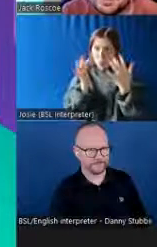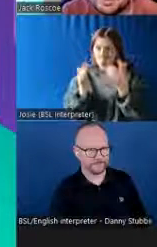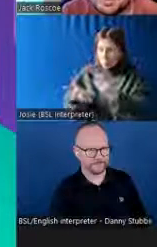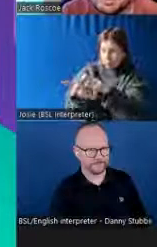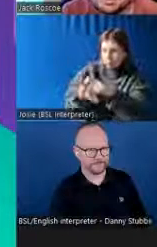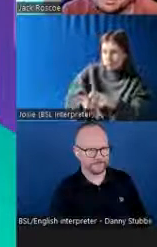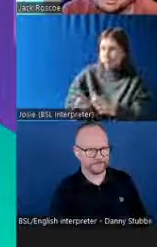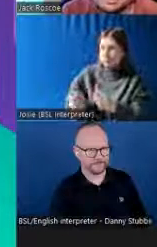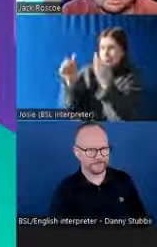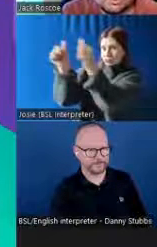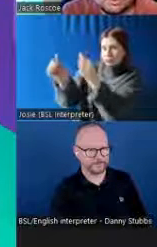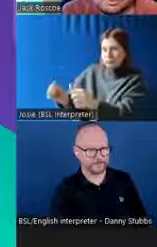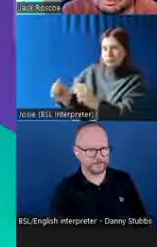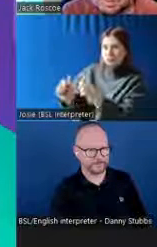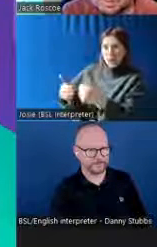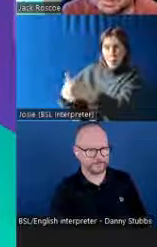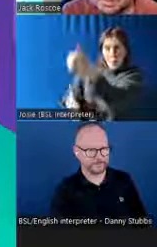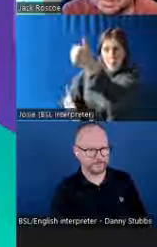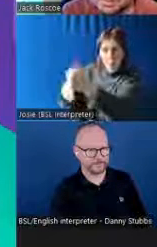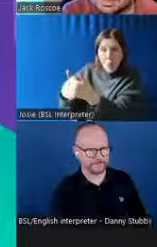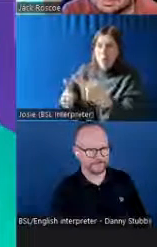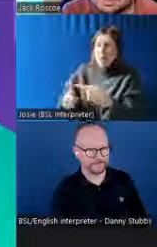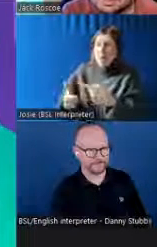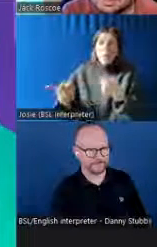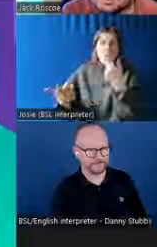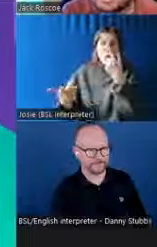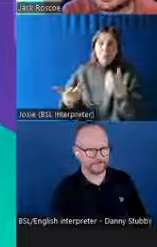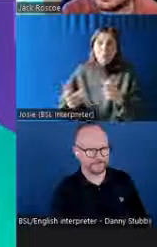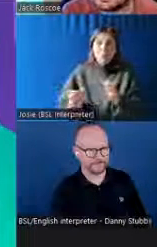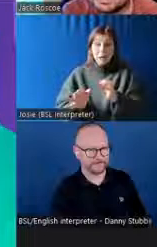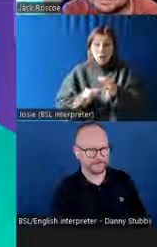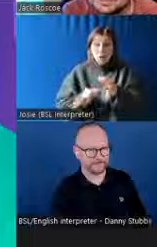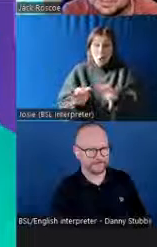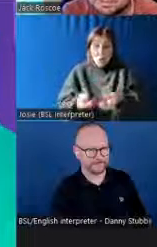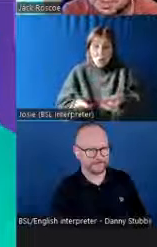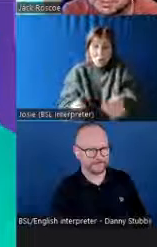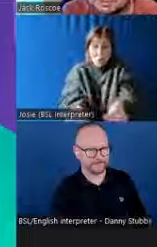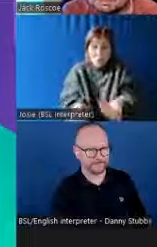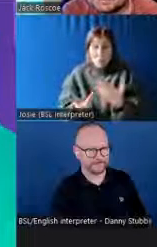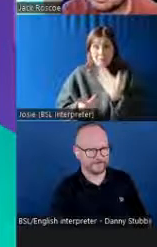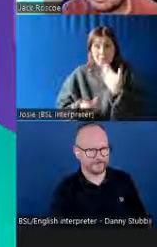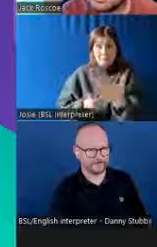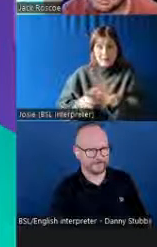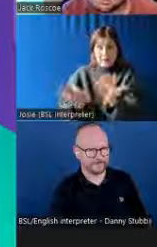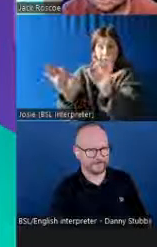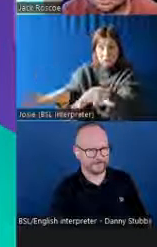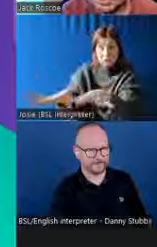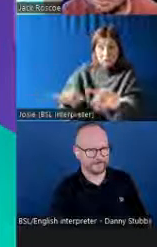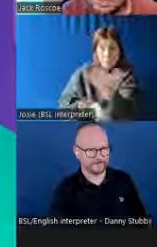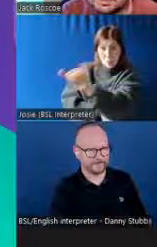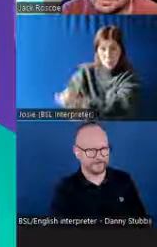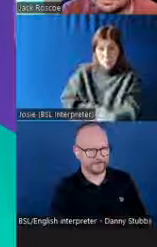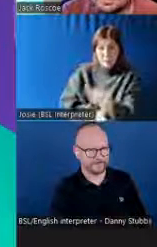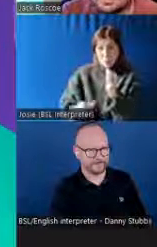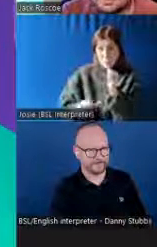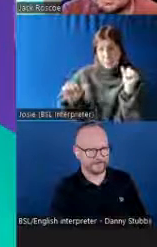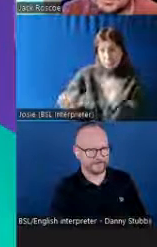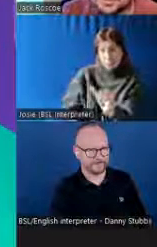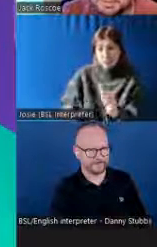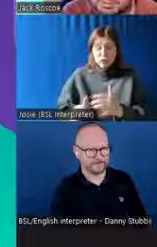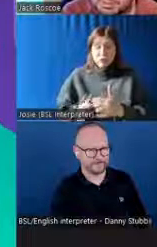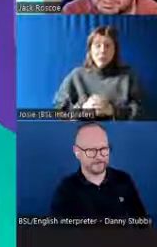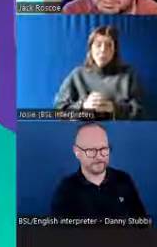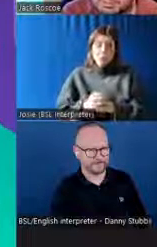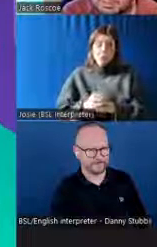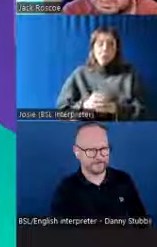impact. Or maybe it's asking people to express how they feel in a way that references the art form in some way.